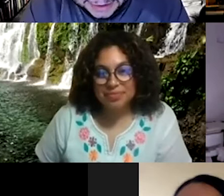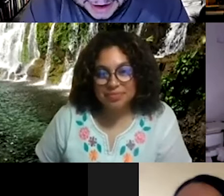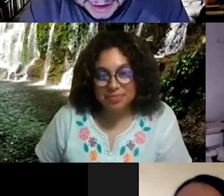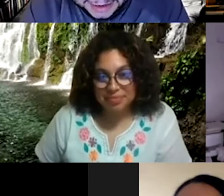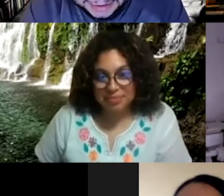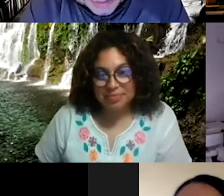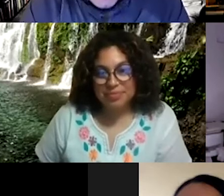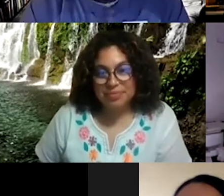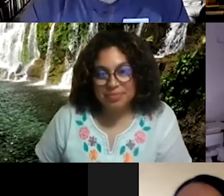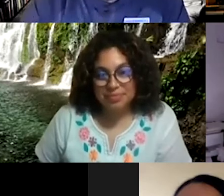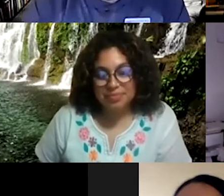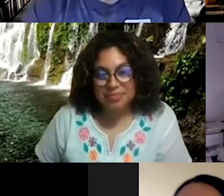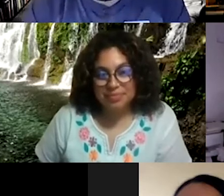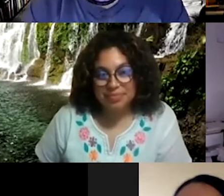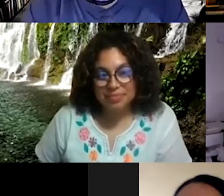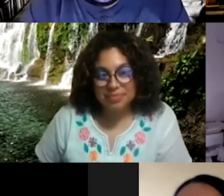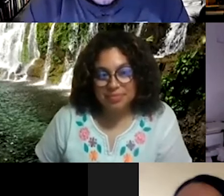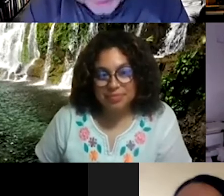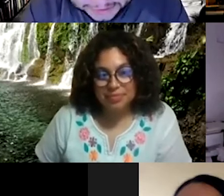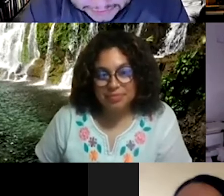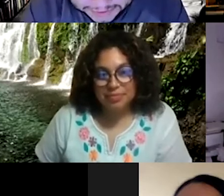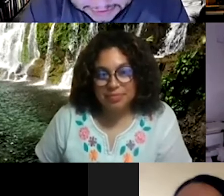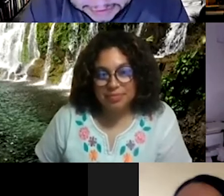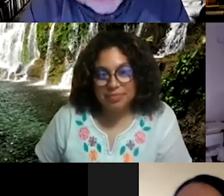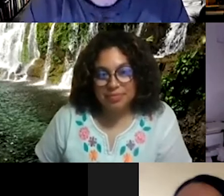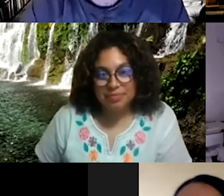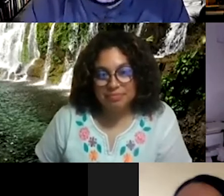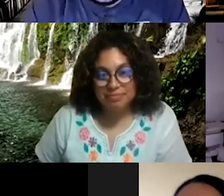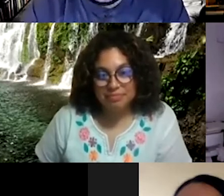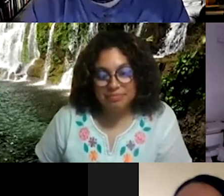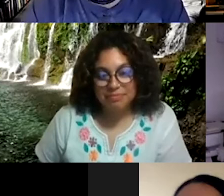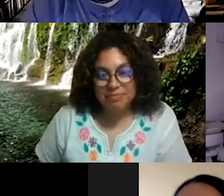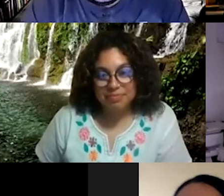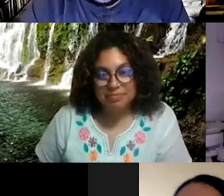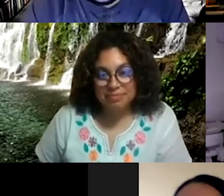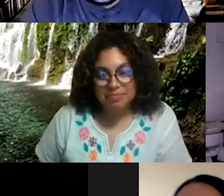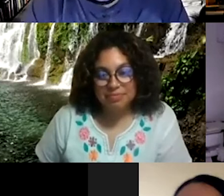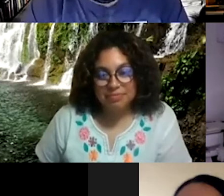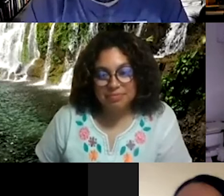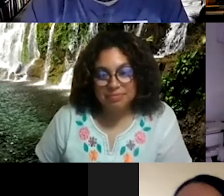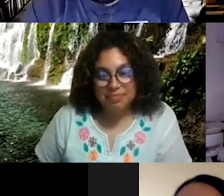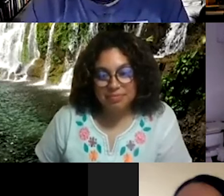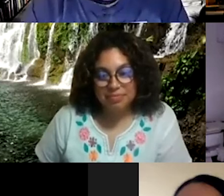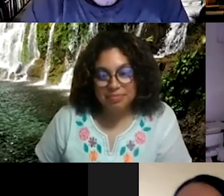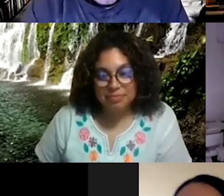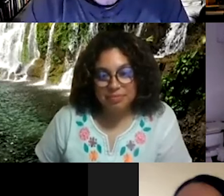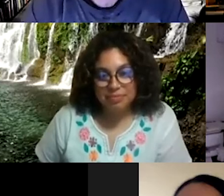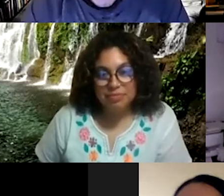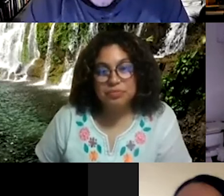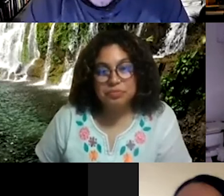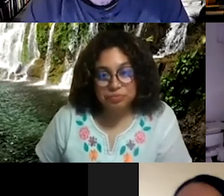And I later found out that just because you have a college degree doesn't necessarily equal that you will be